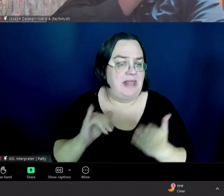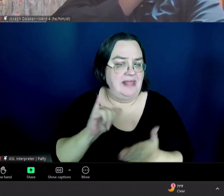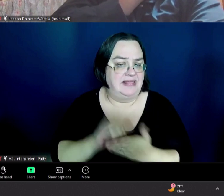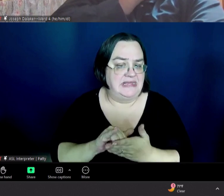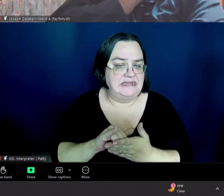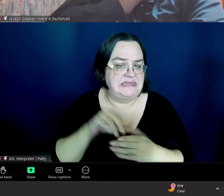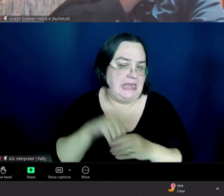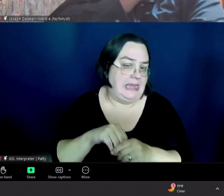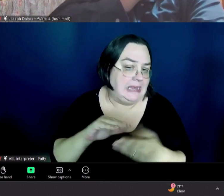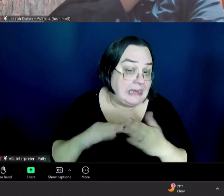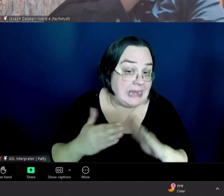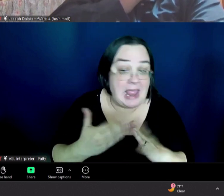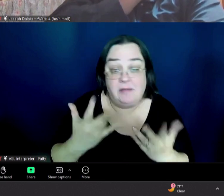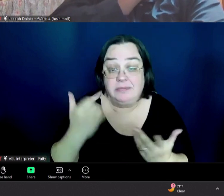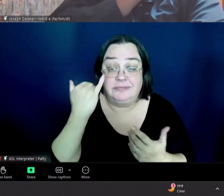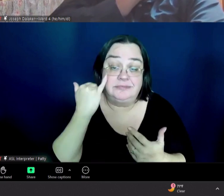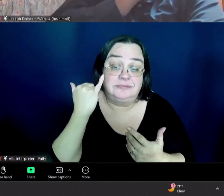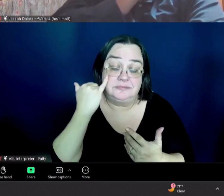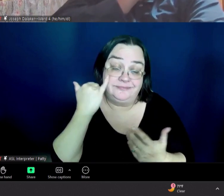let's say,